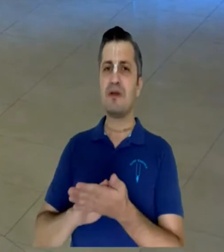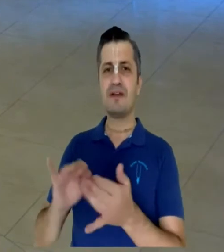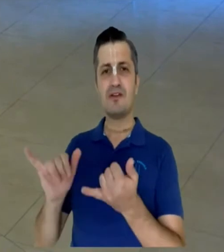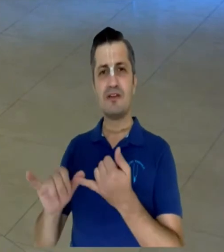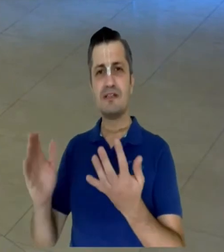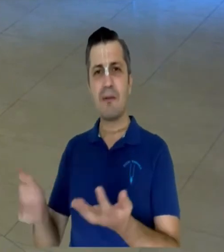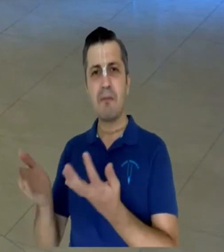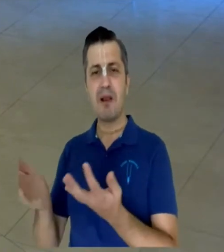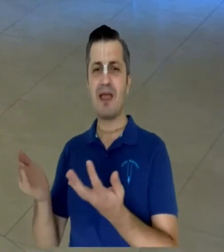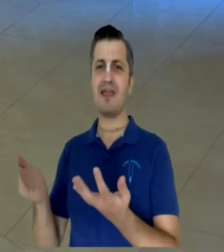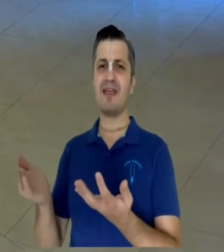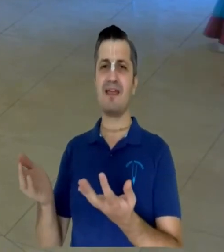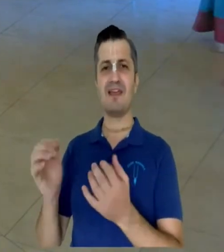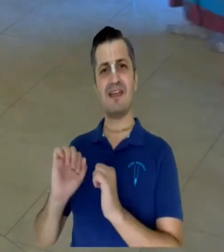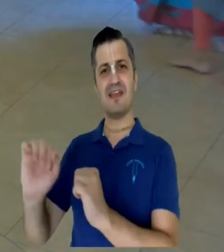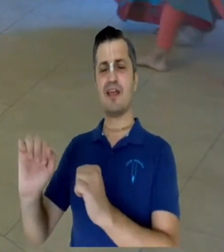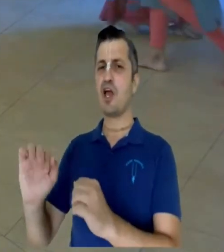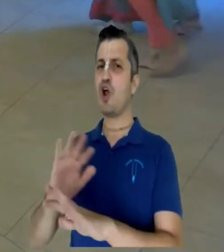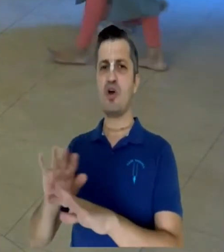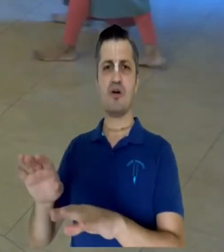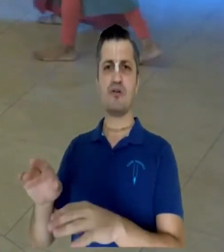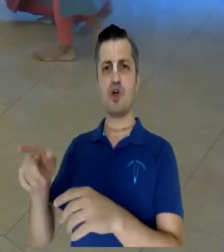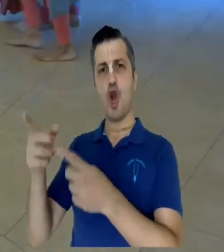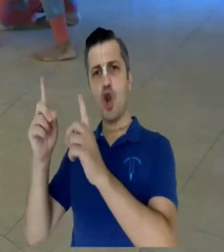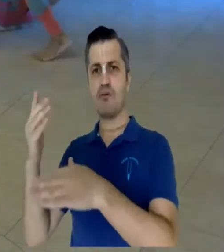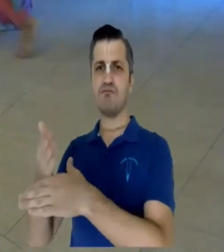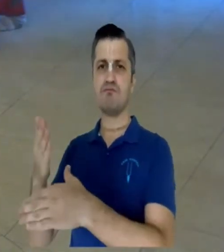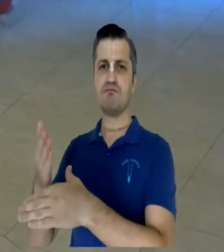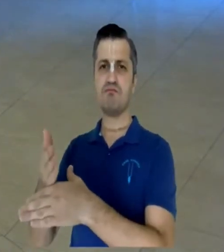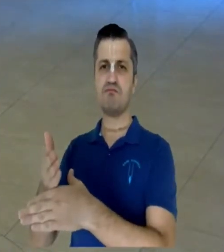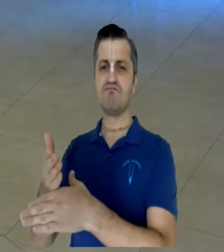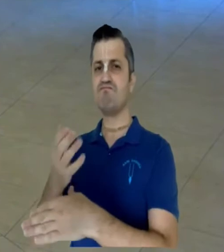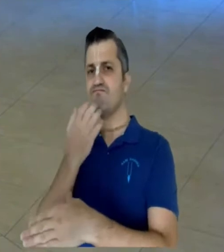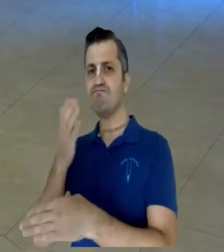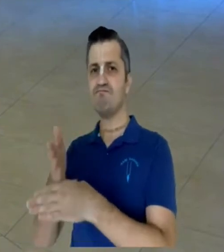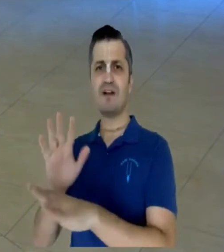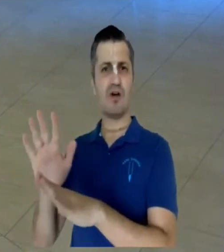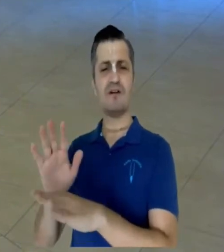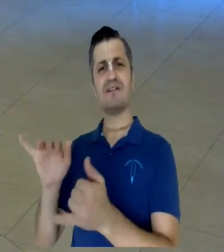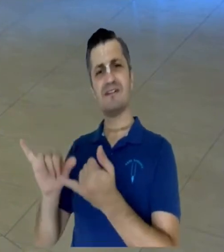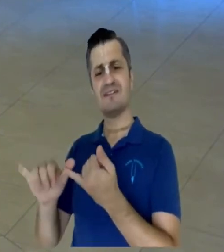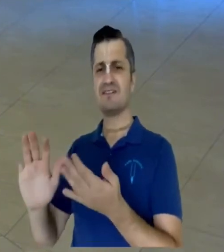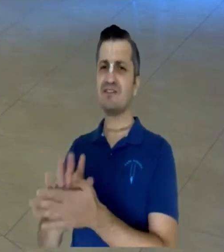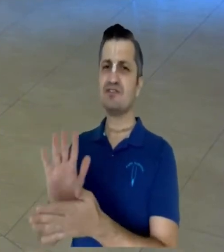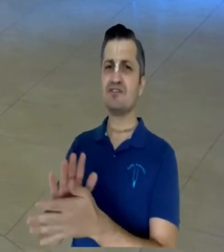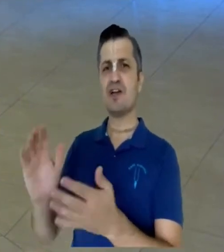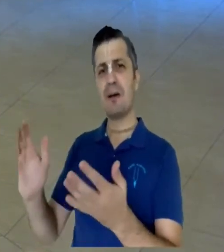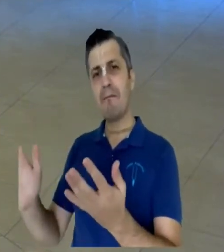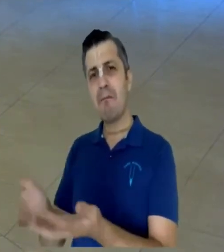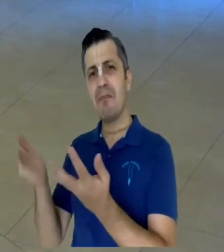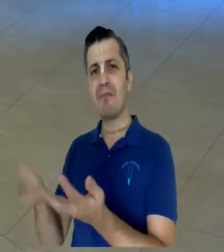world is not. It's a sensible play, which means that he's actually does activities which are